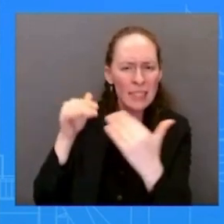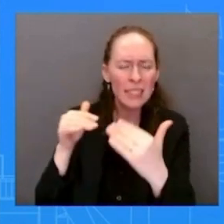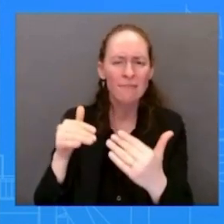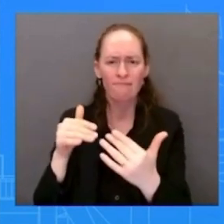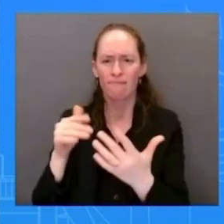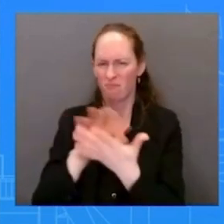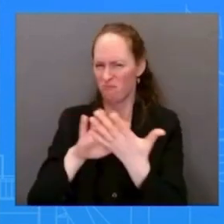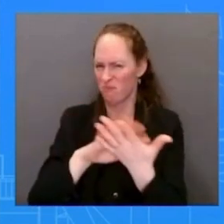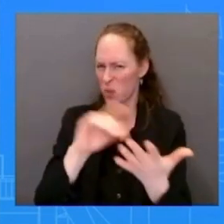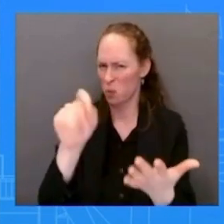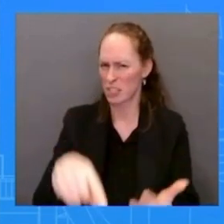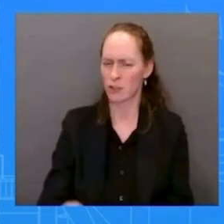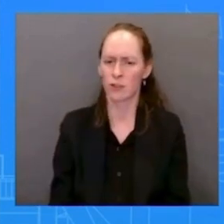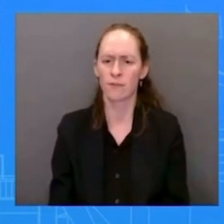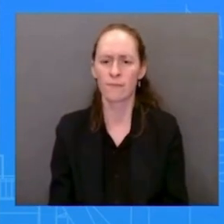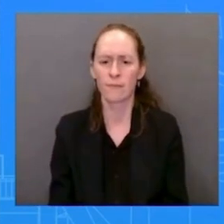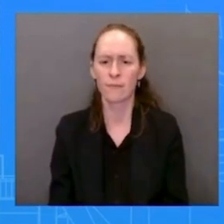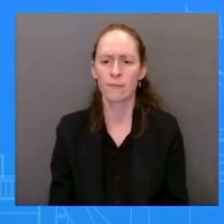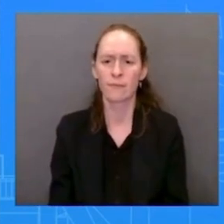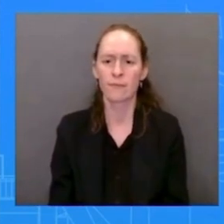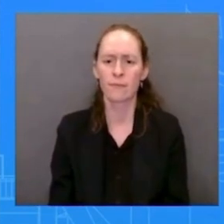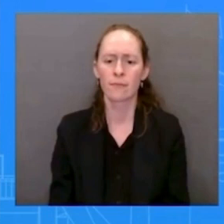classified appropriately.